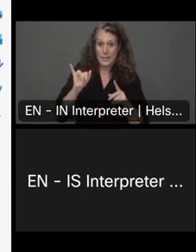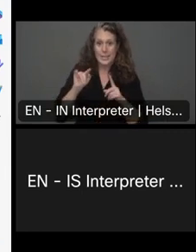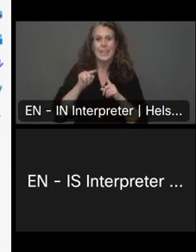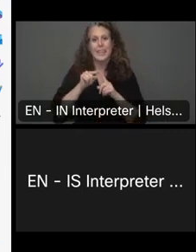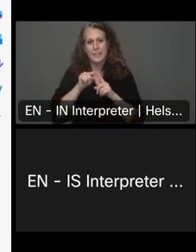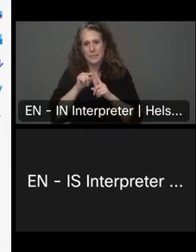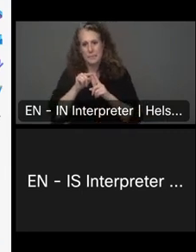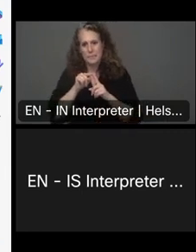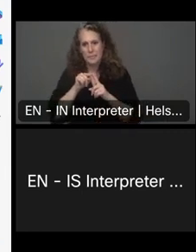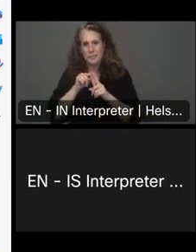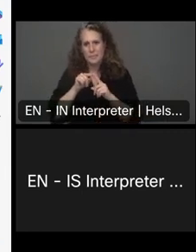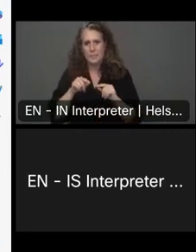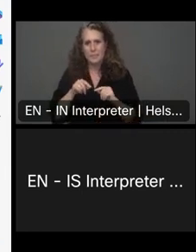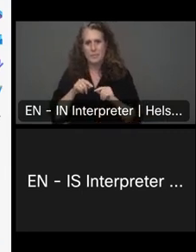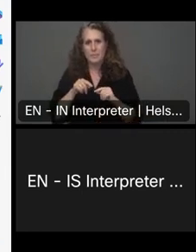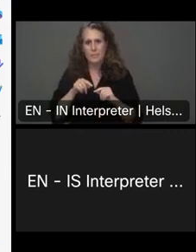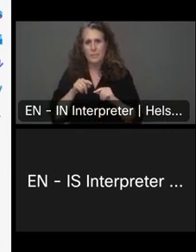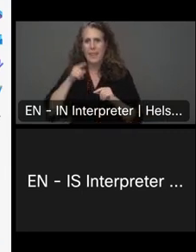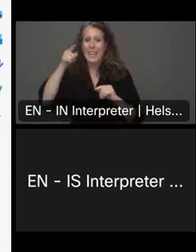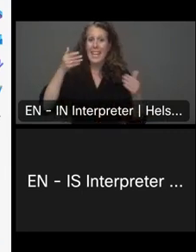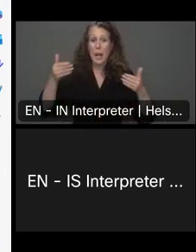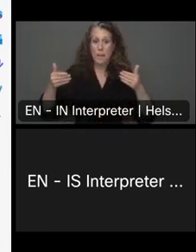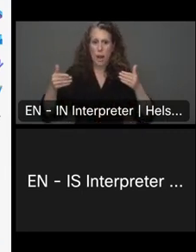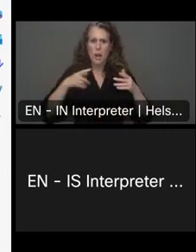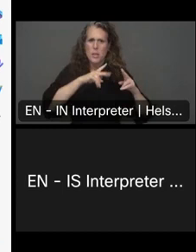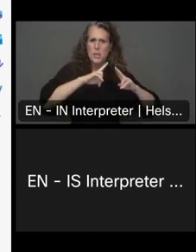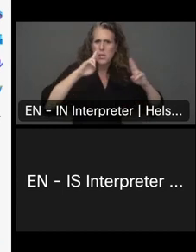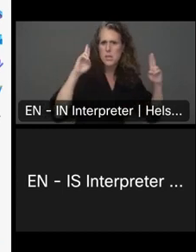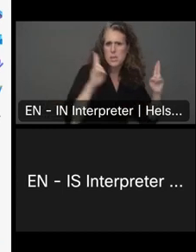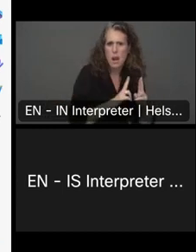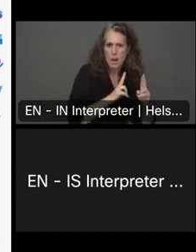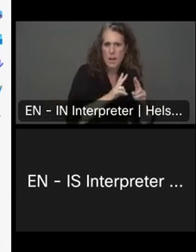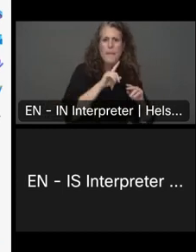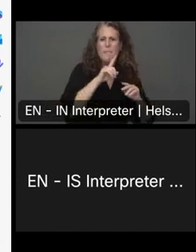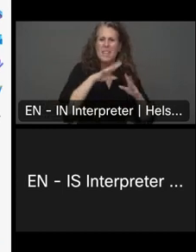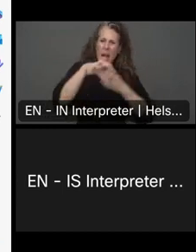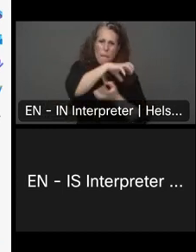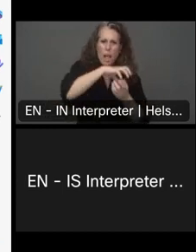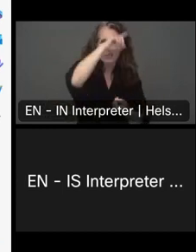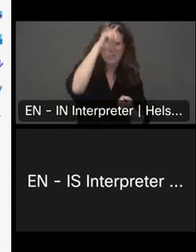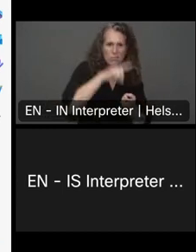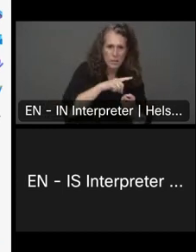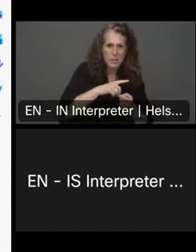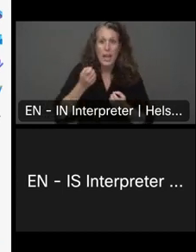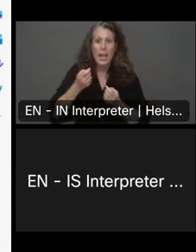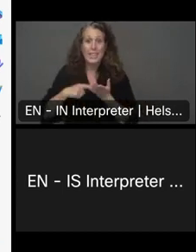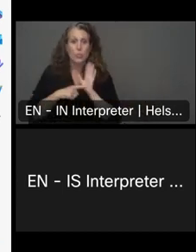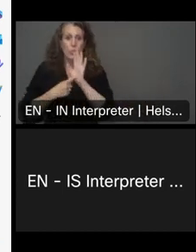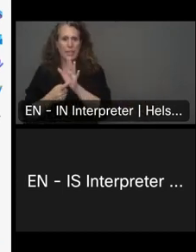distinguishes economy as a form of markedness, avoid complexity, and expressiveness as a form of faithfulness, express